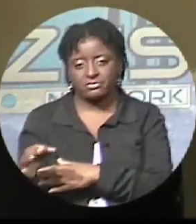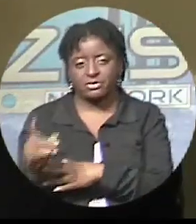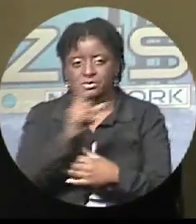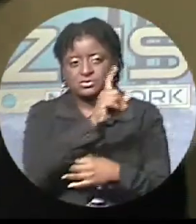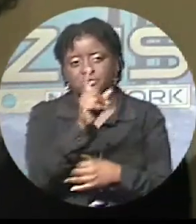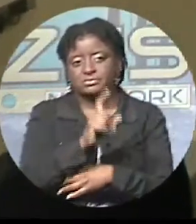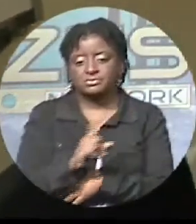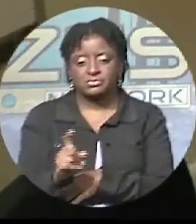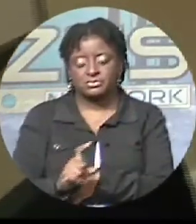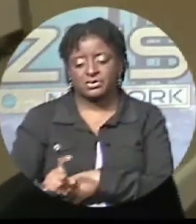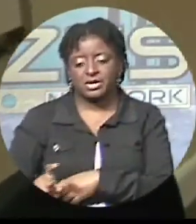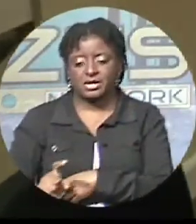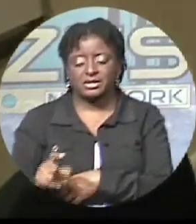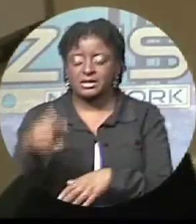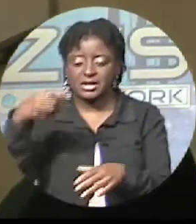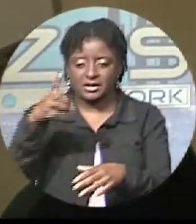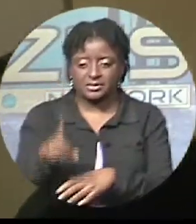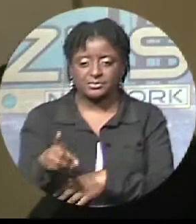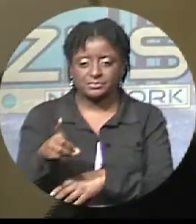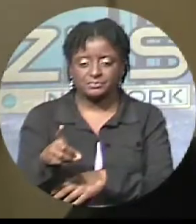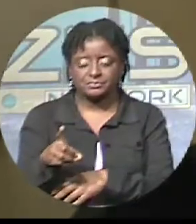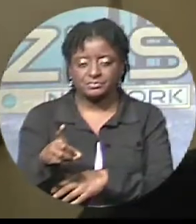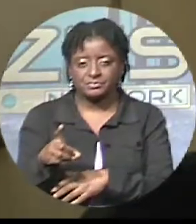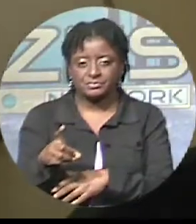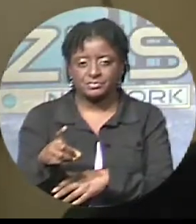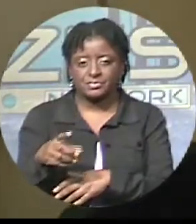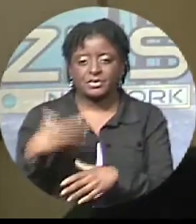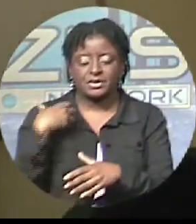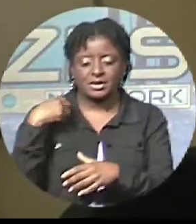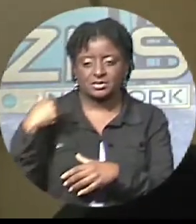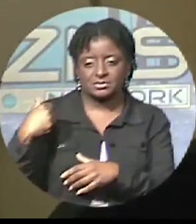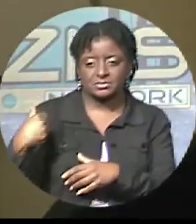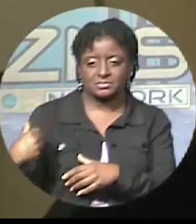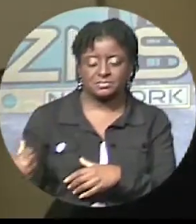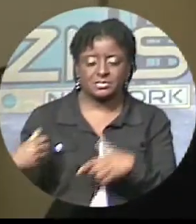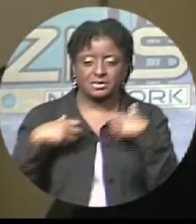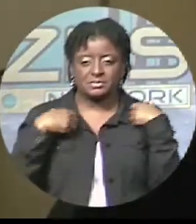the disinfecting now. Okay, so now go ahead and peel out of your suit.